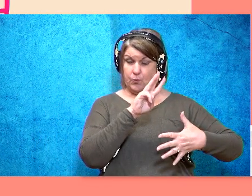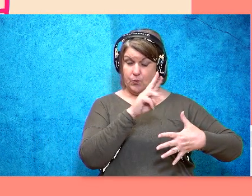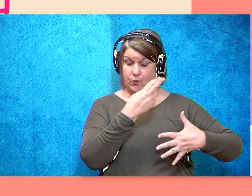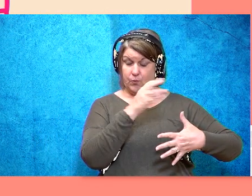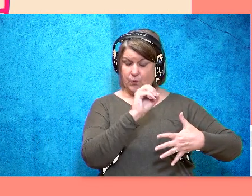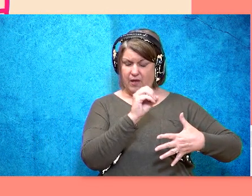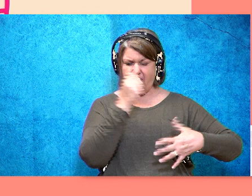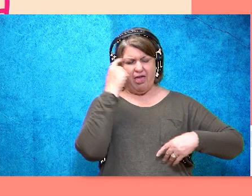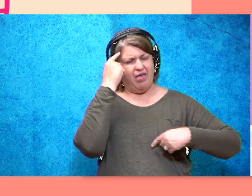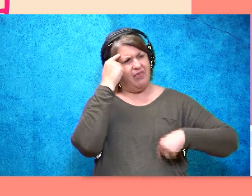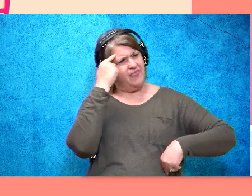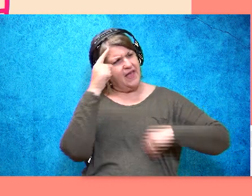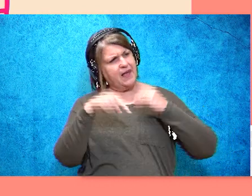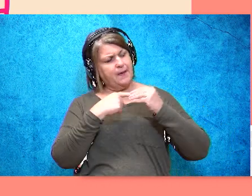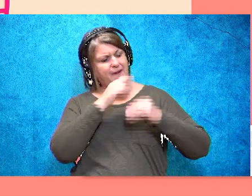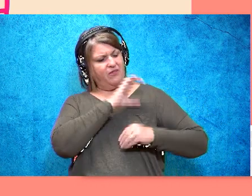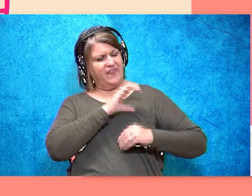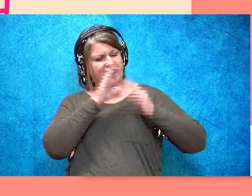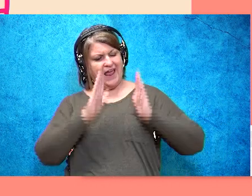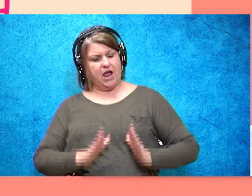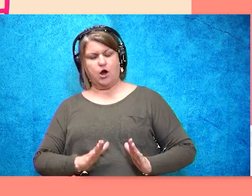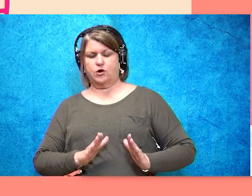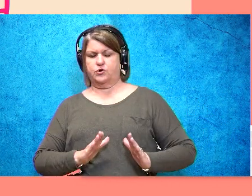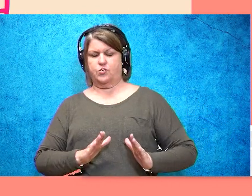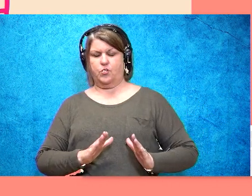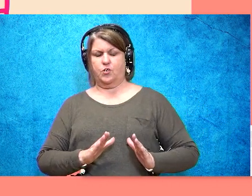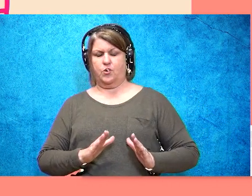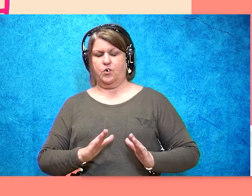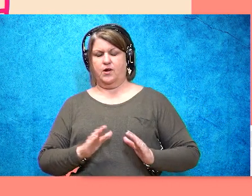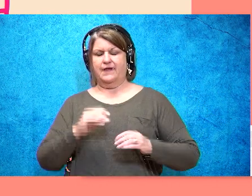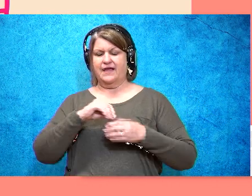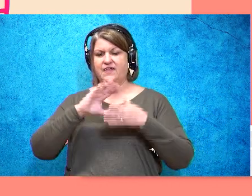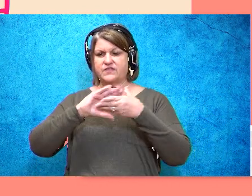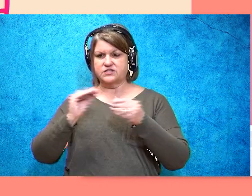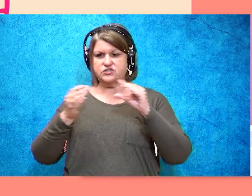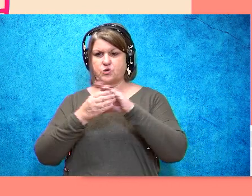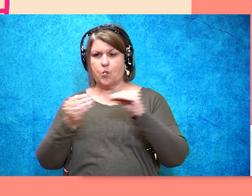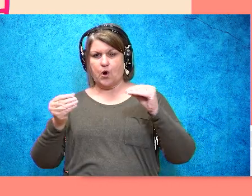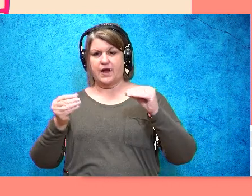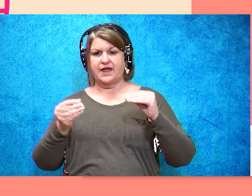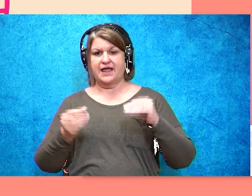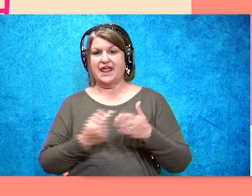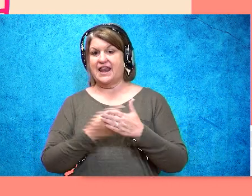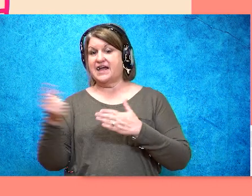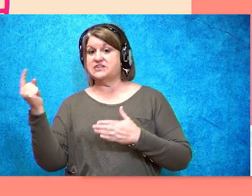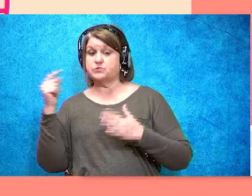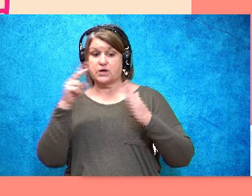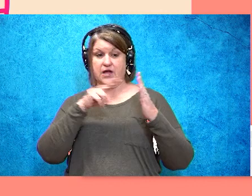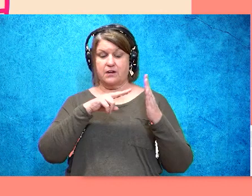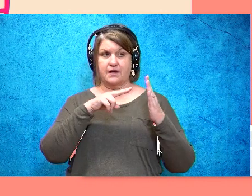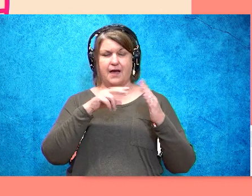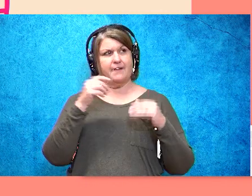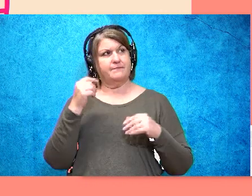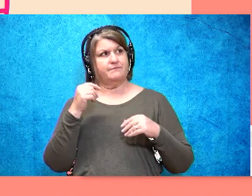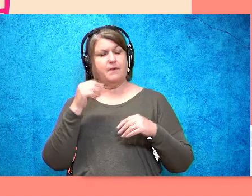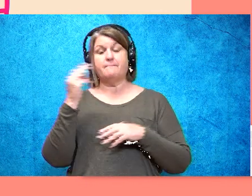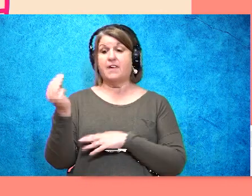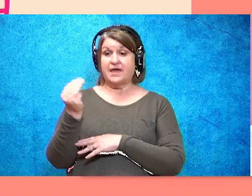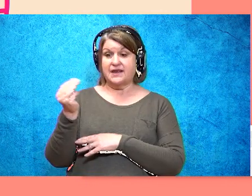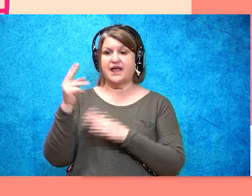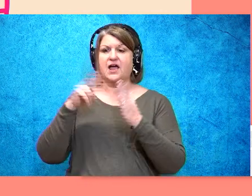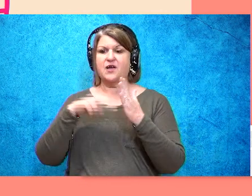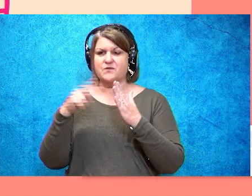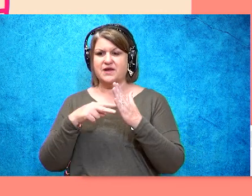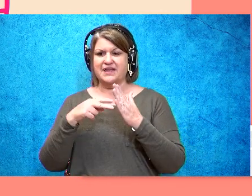character, to think about the person that the story is about. On last week, I read to you, on Monday, I read to you